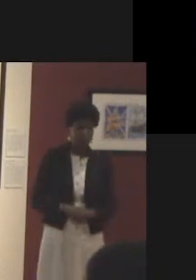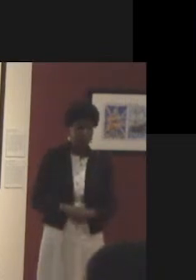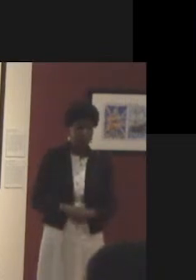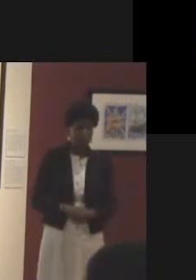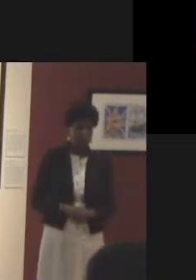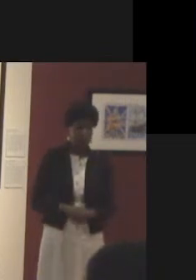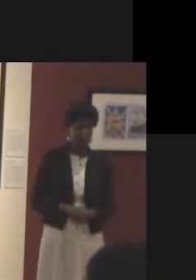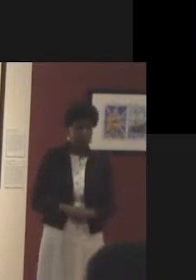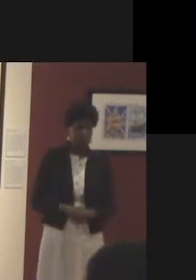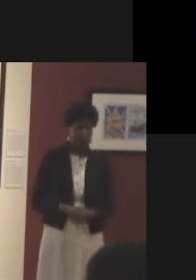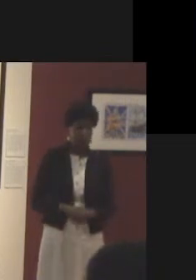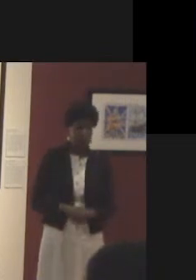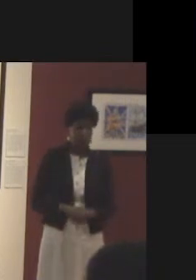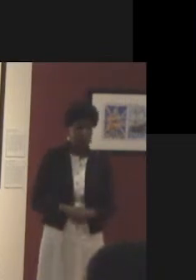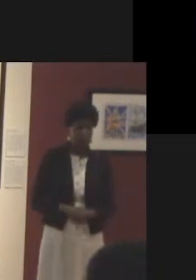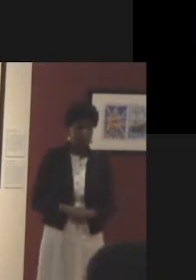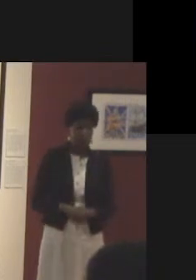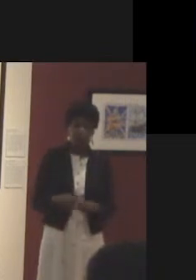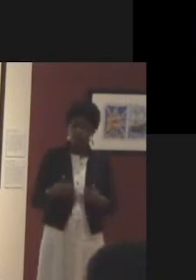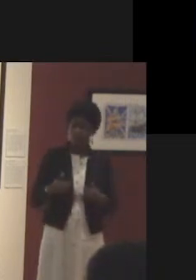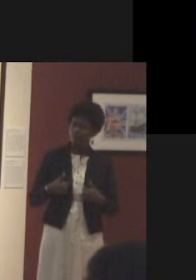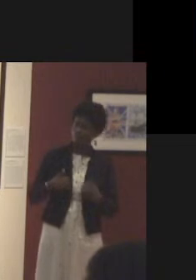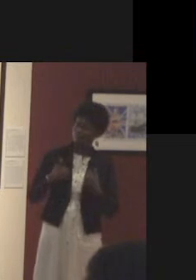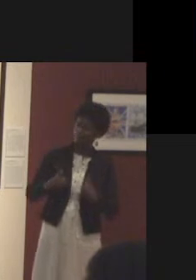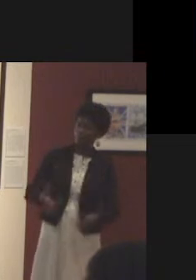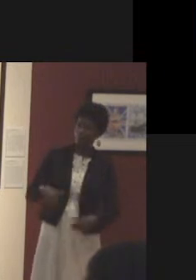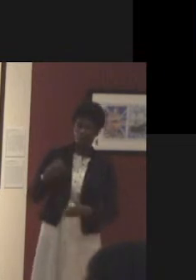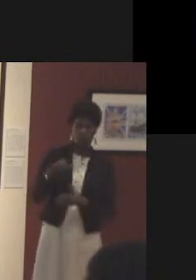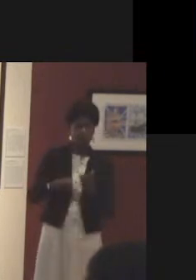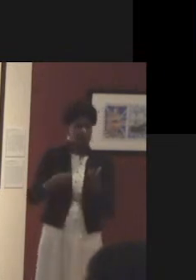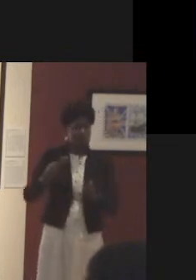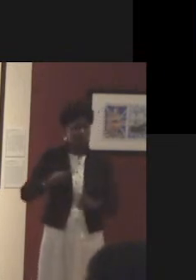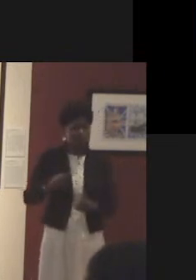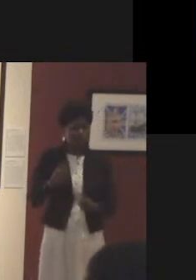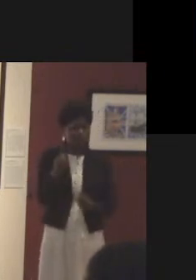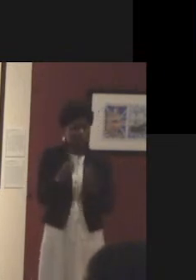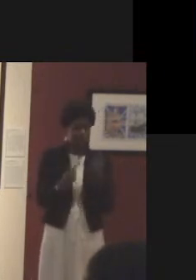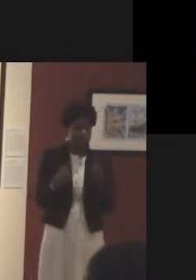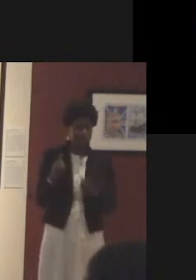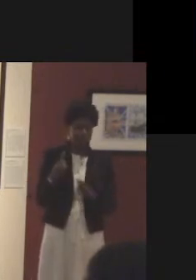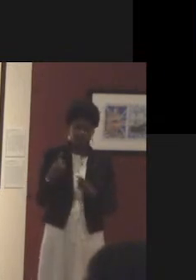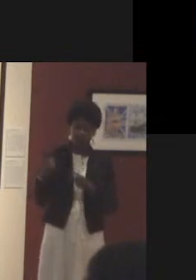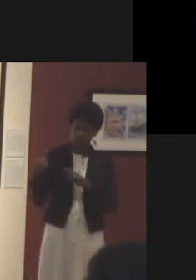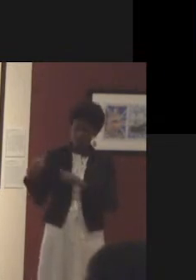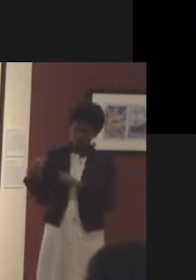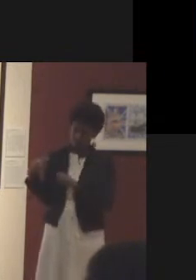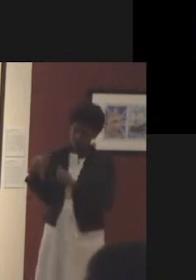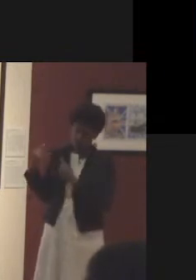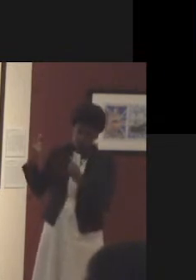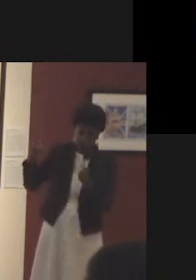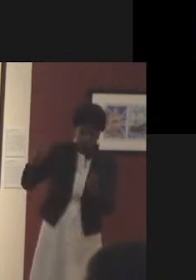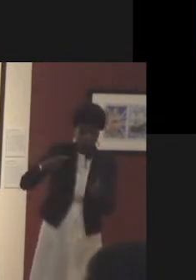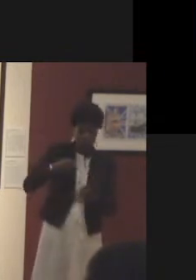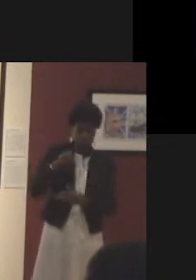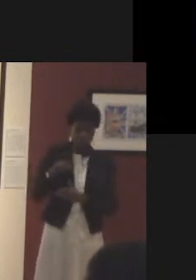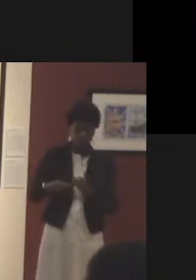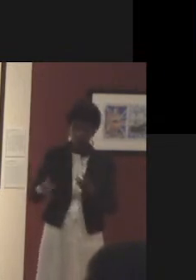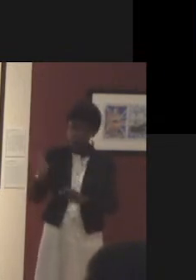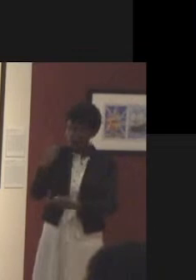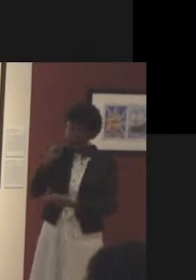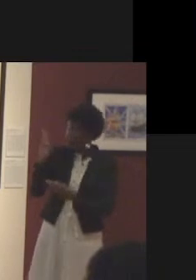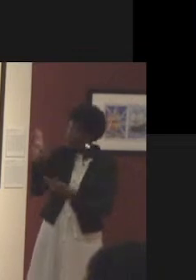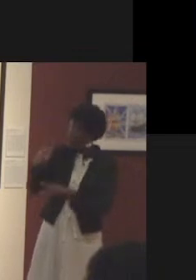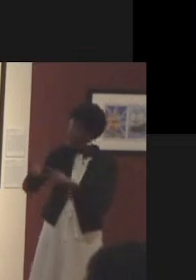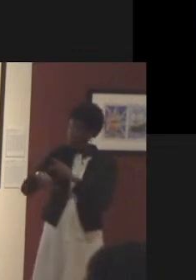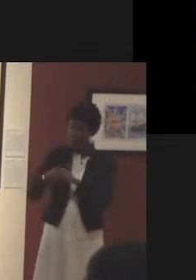So, I'm an art historian, right? I'm thinking about a long history of American art, and when I'm encountering work like with